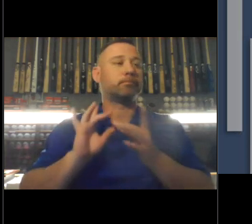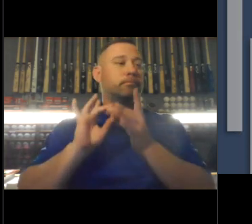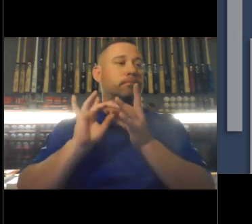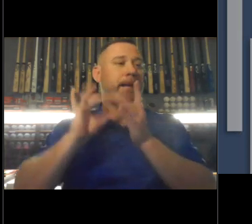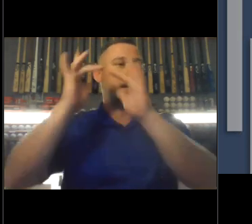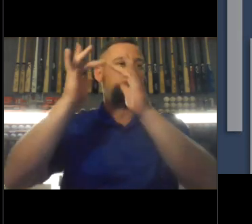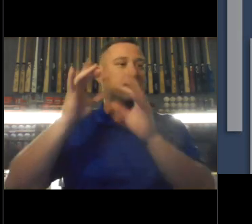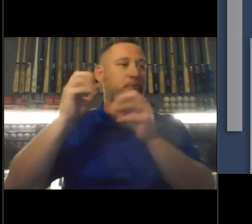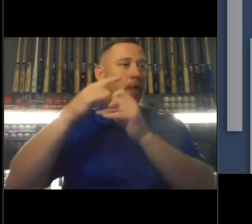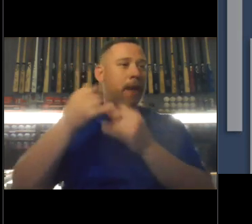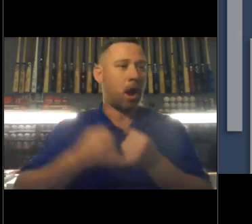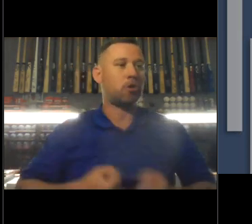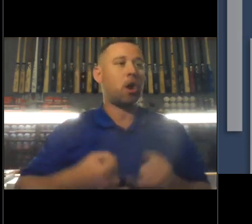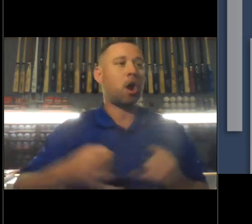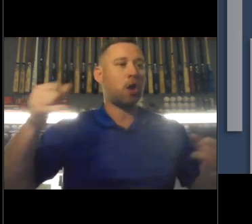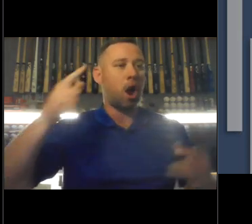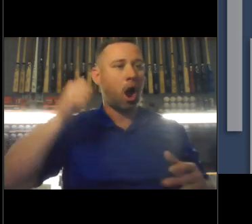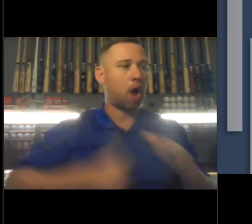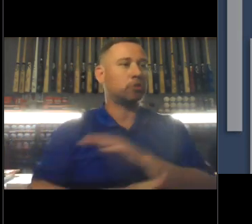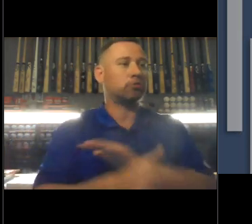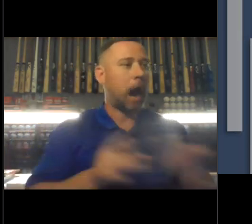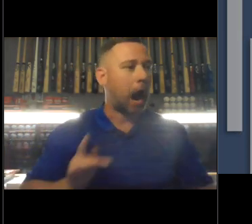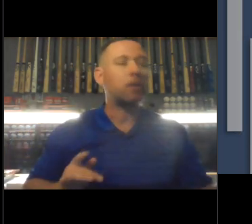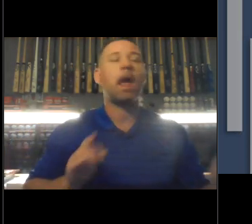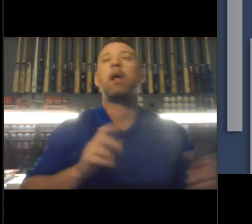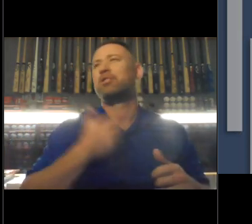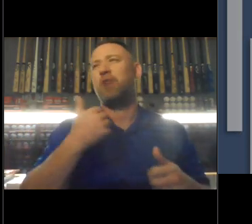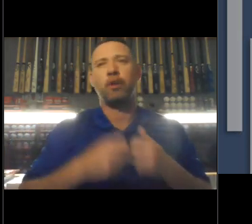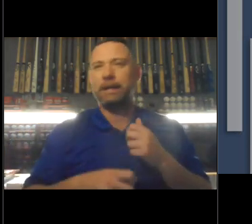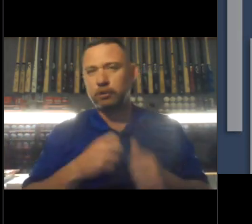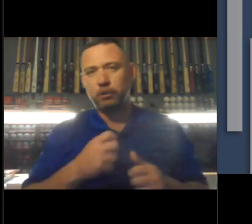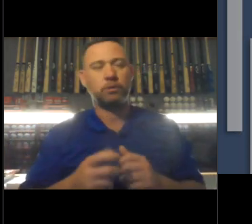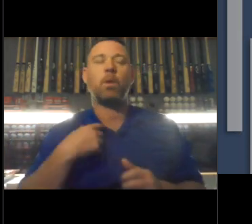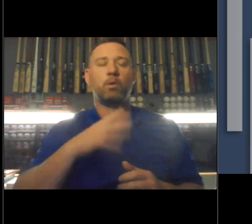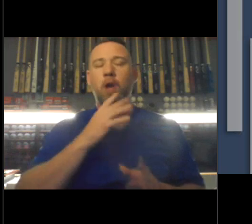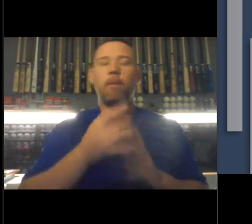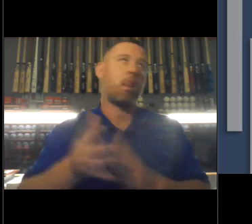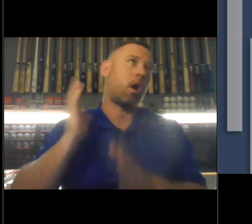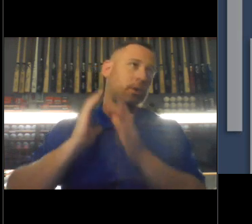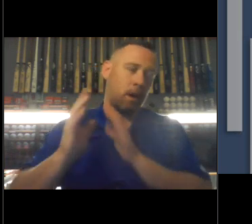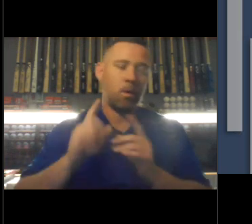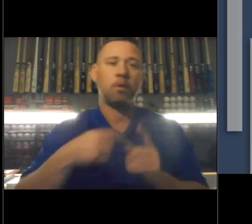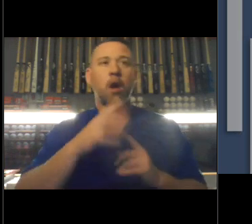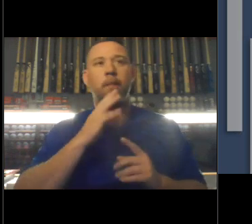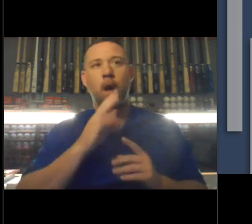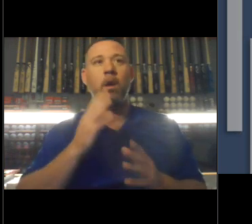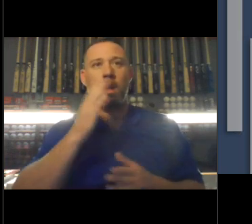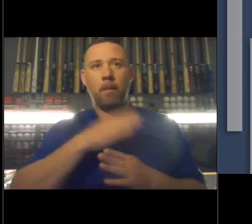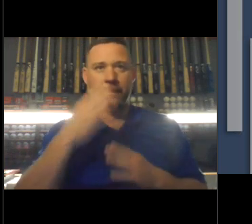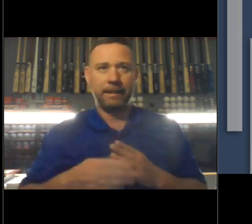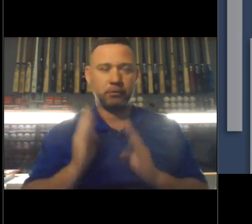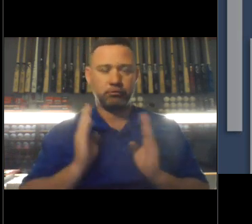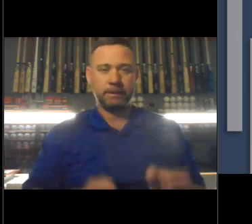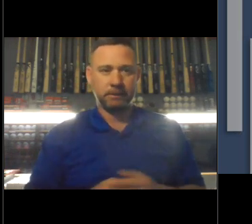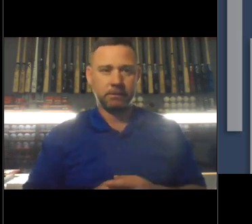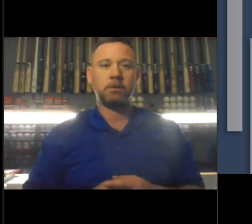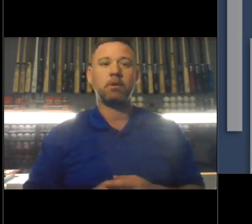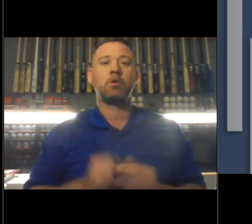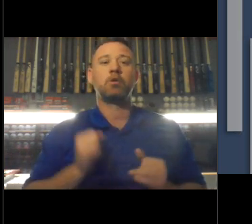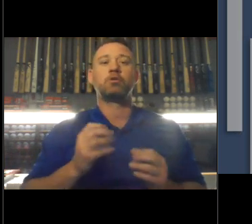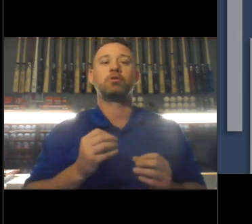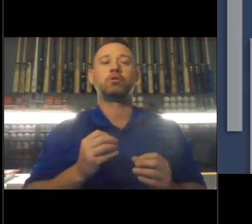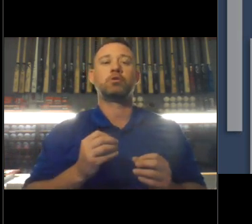utilities, and obviously there's other issues as it pertains to that long ago when we were talking about complete streets. And so my